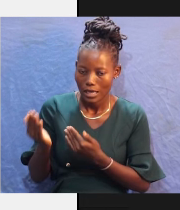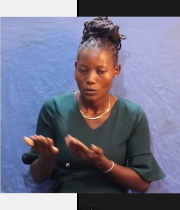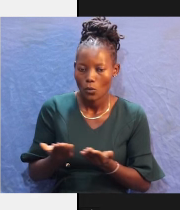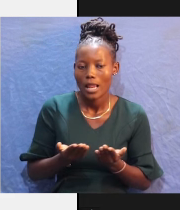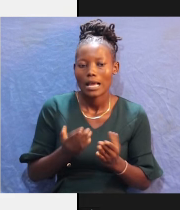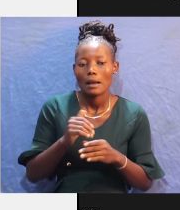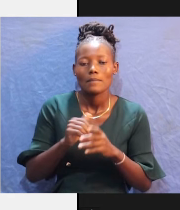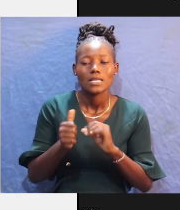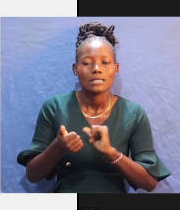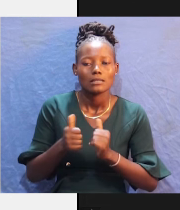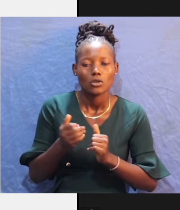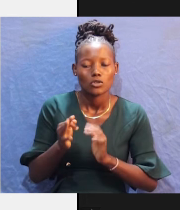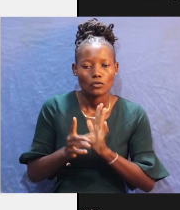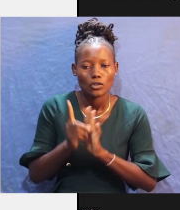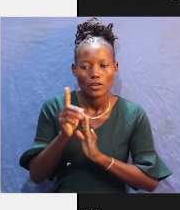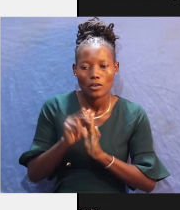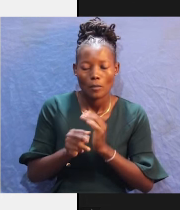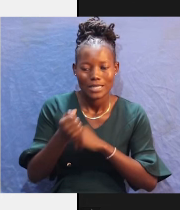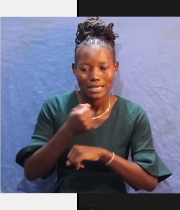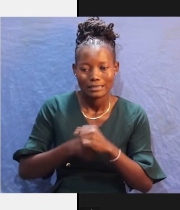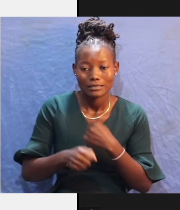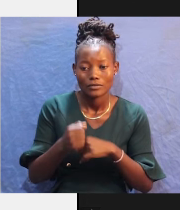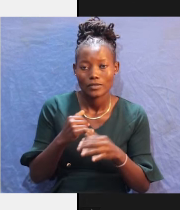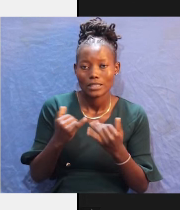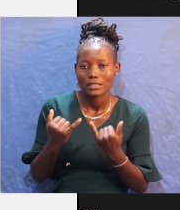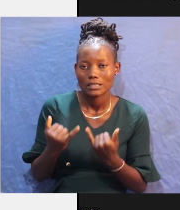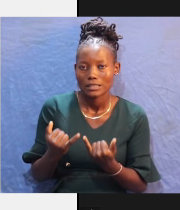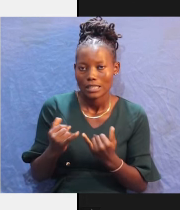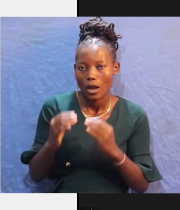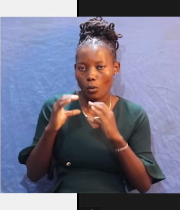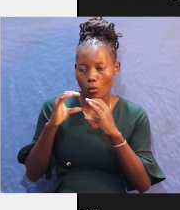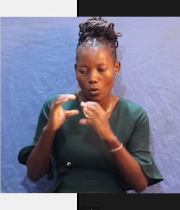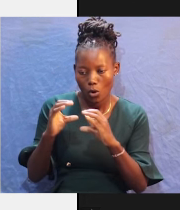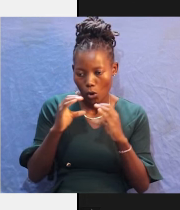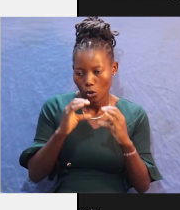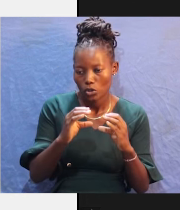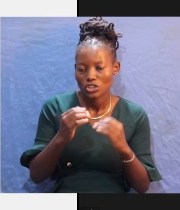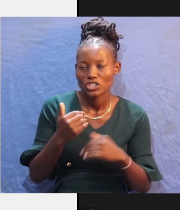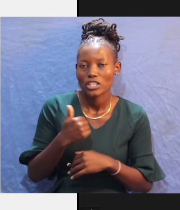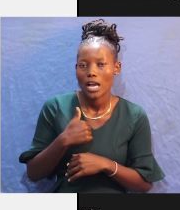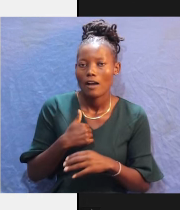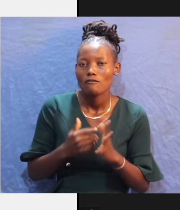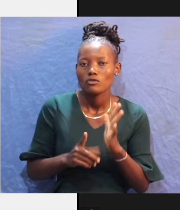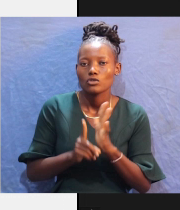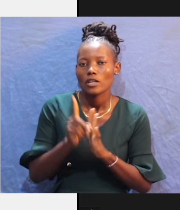important for that young people, and we create